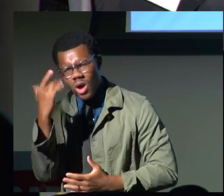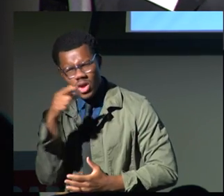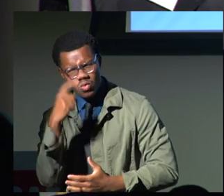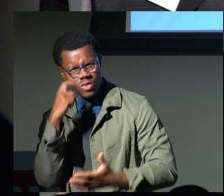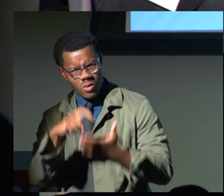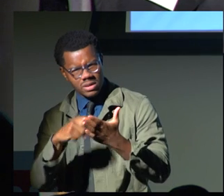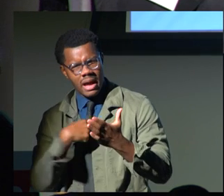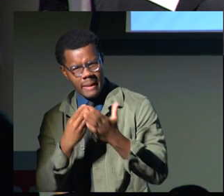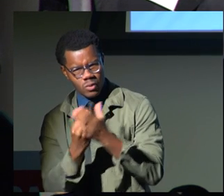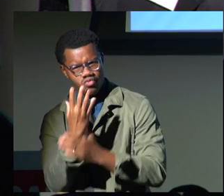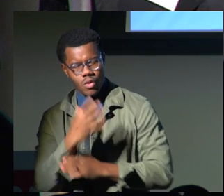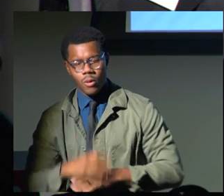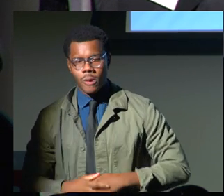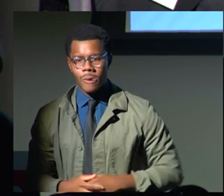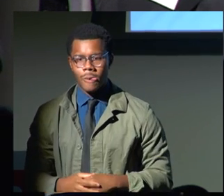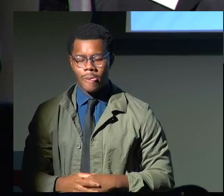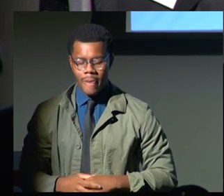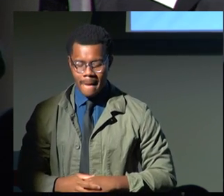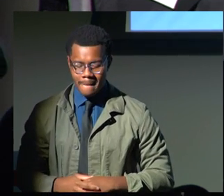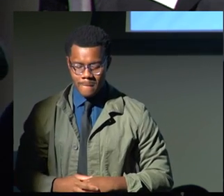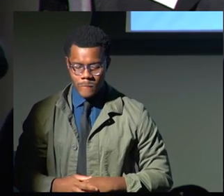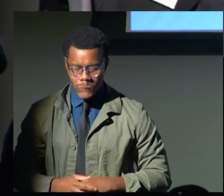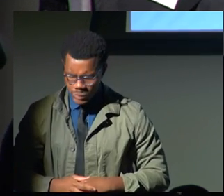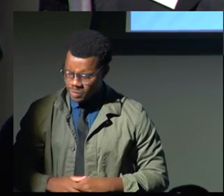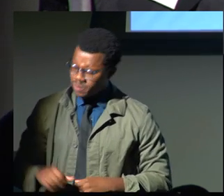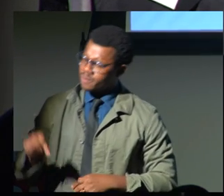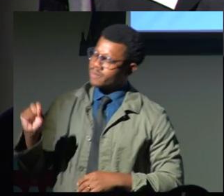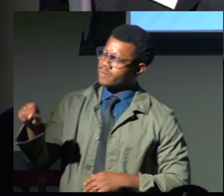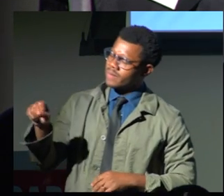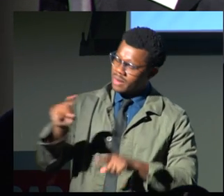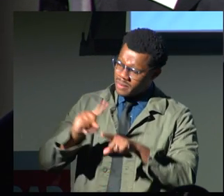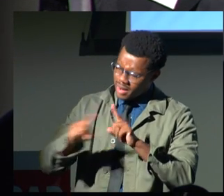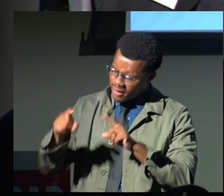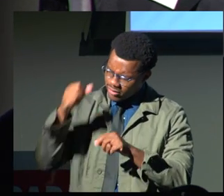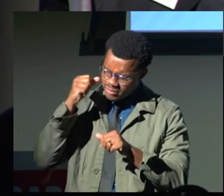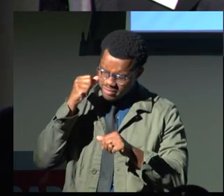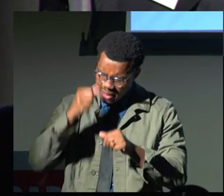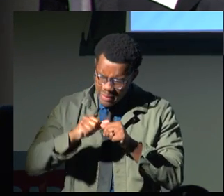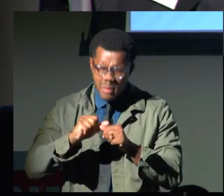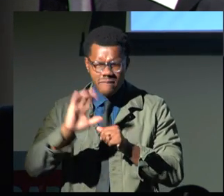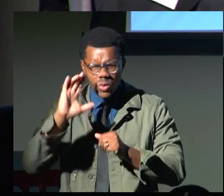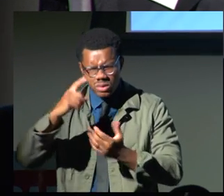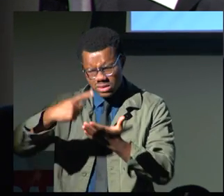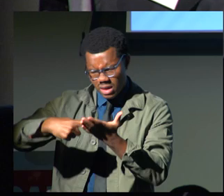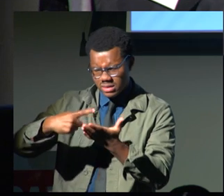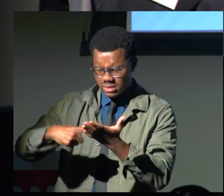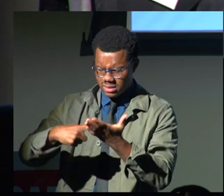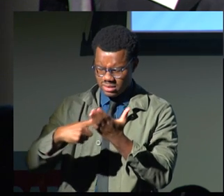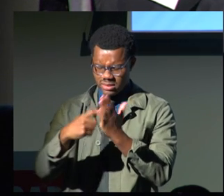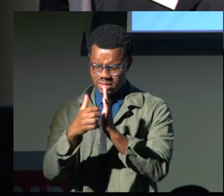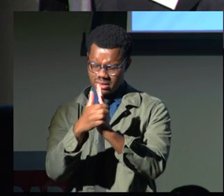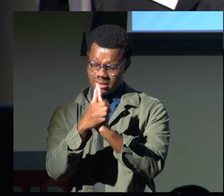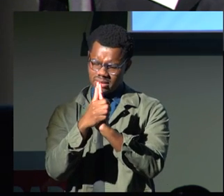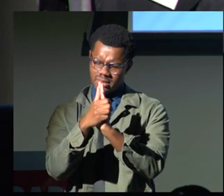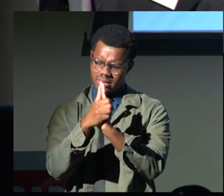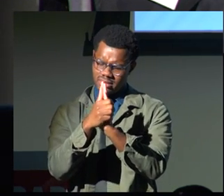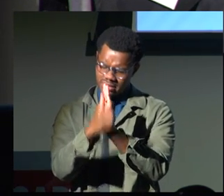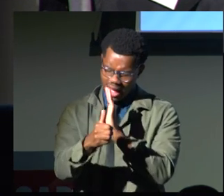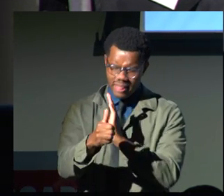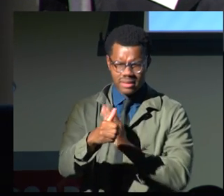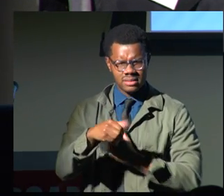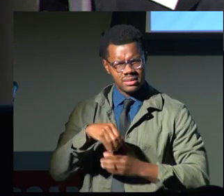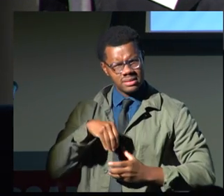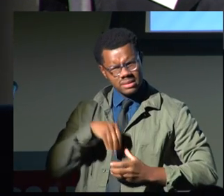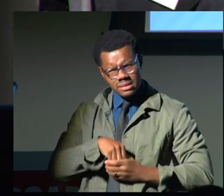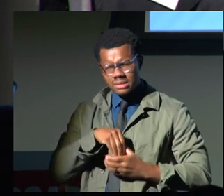do, you know, we have this conversation about the talent, right? There's just an innate talent that